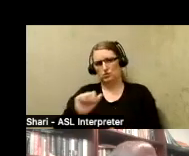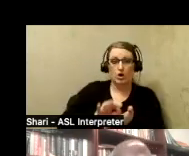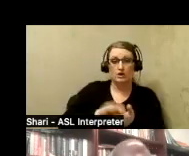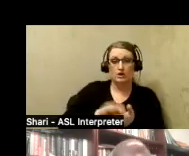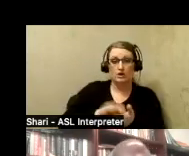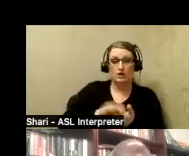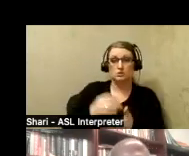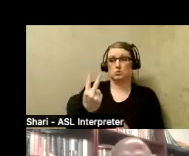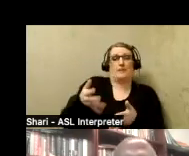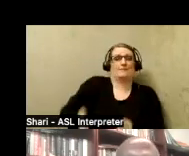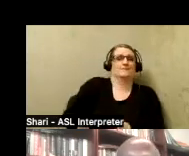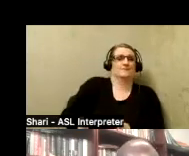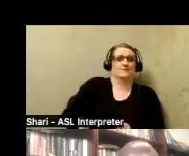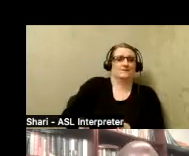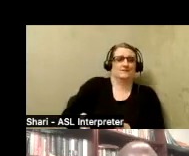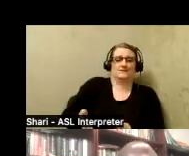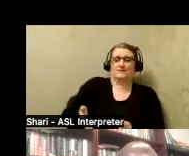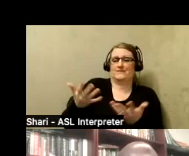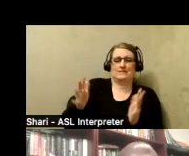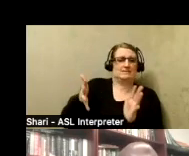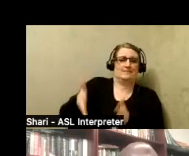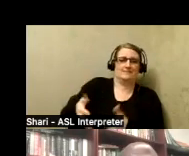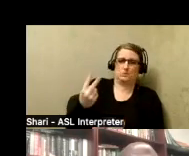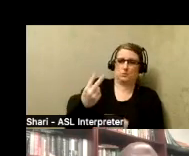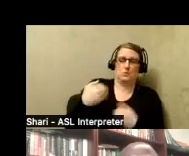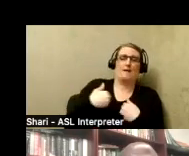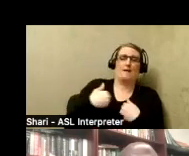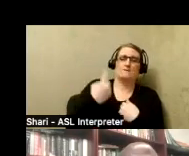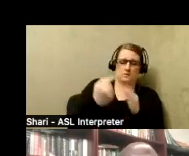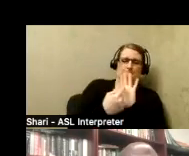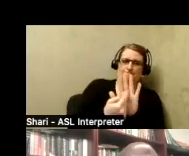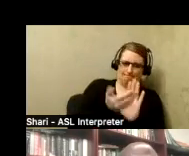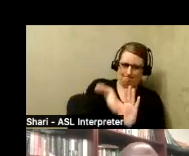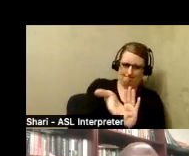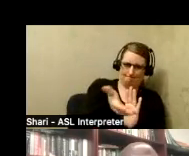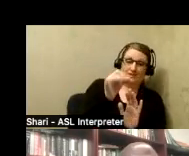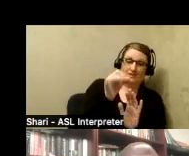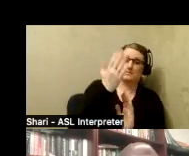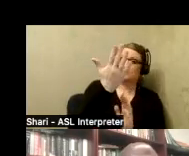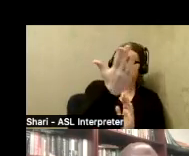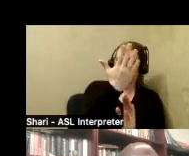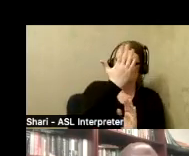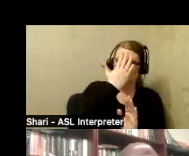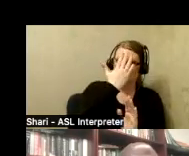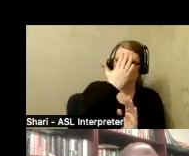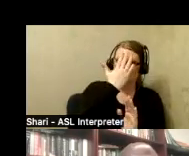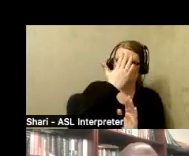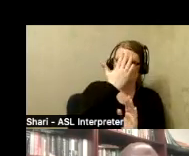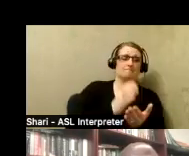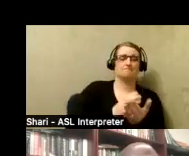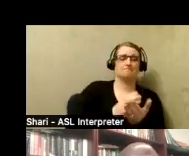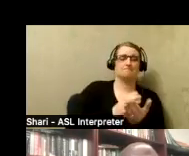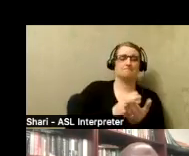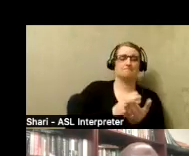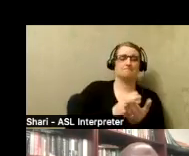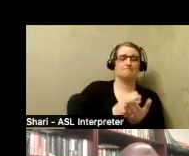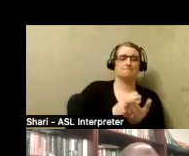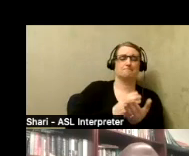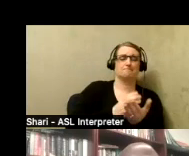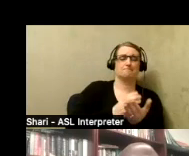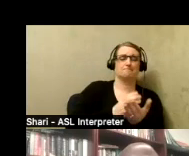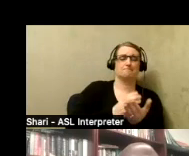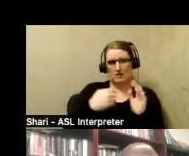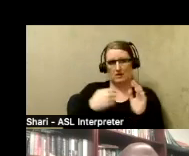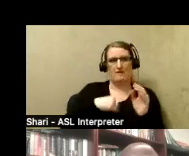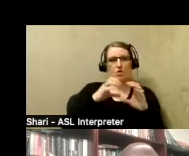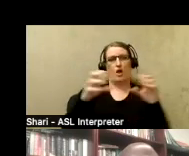only two of which remain today, one of which we're exhibiting. You'll see, if you look closely at the exhibition, that there's all sorts of